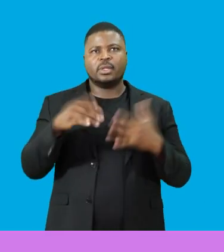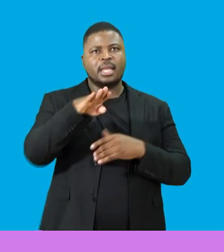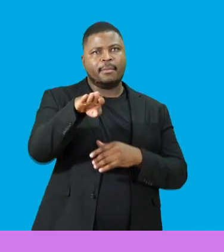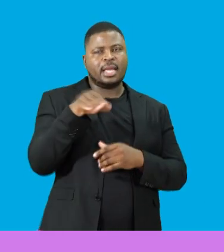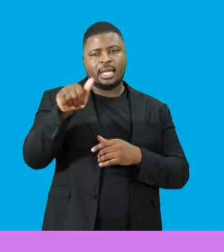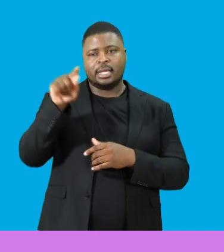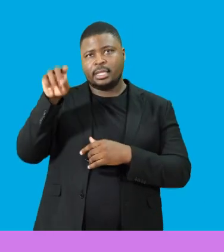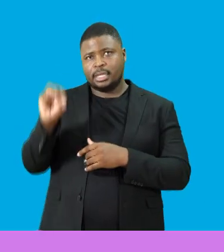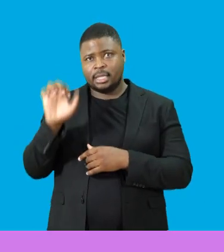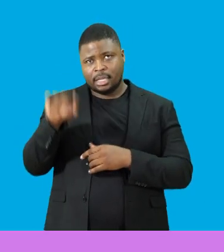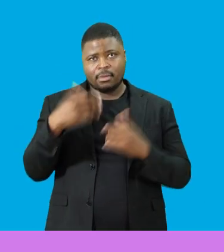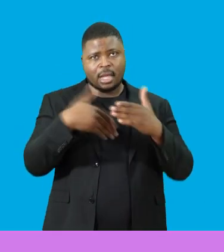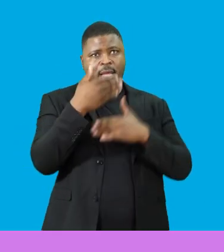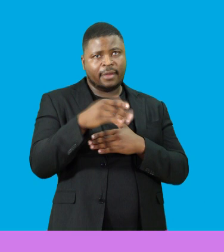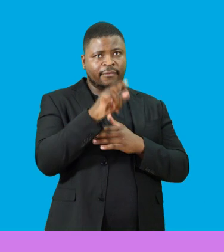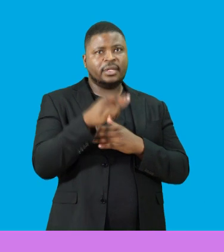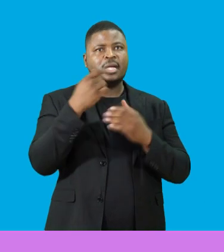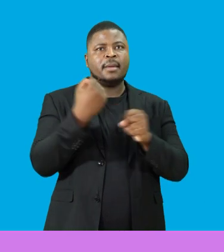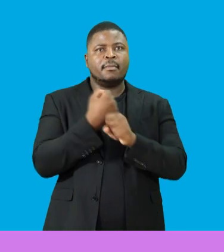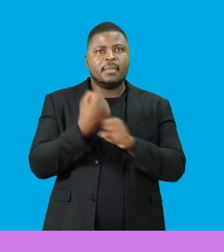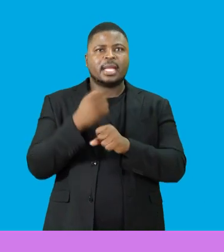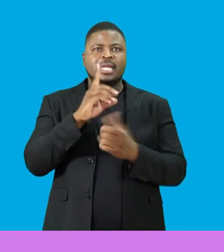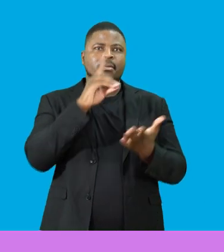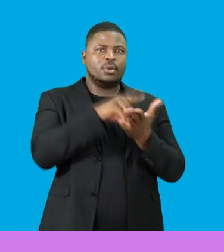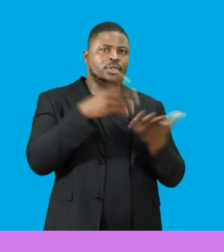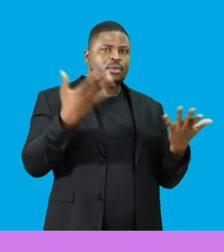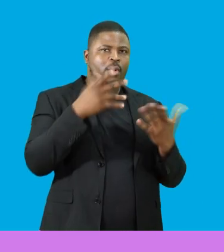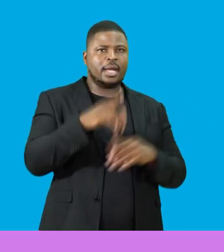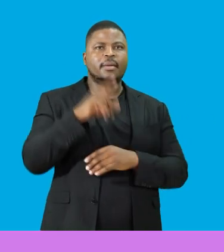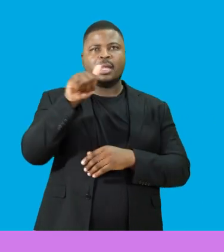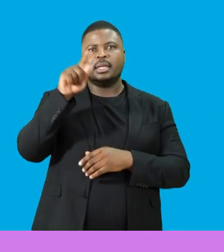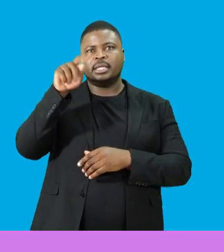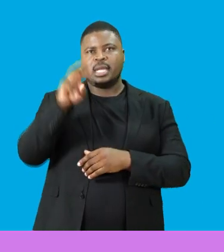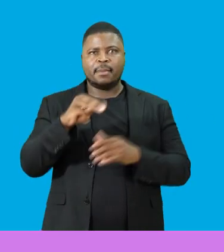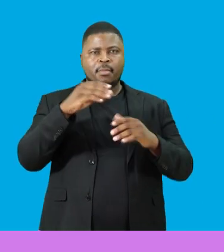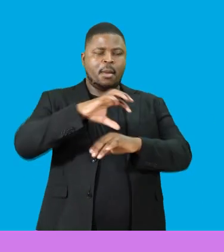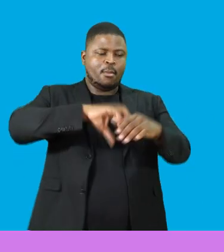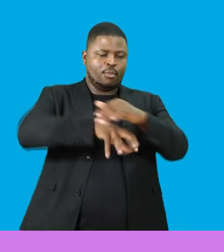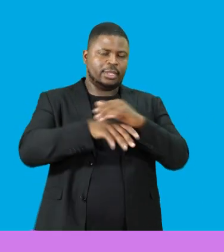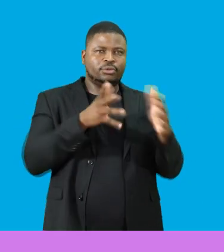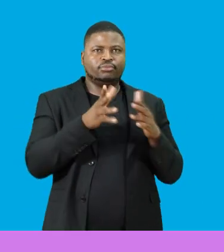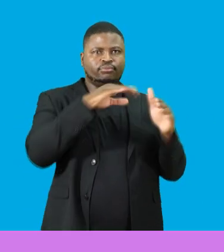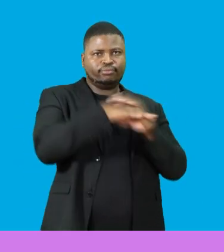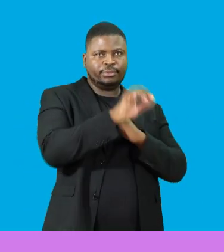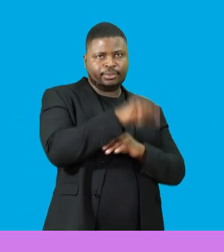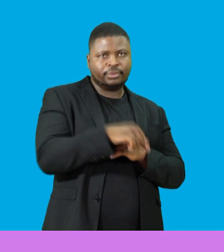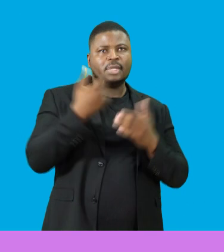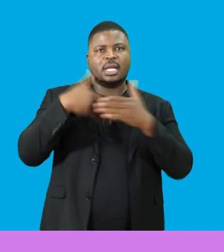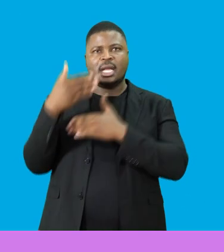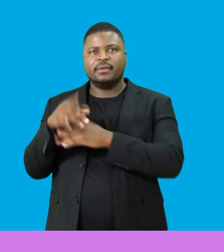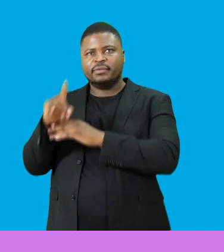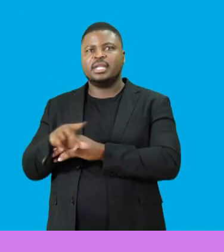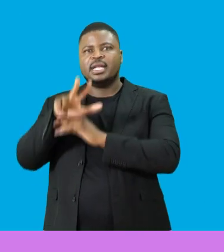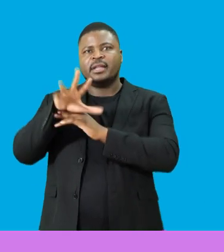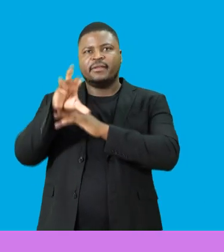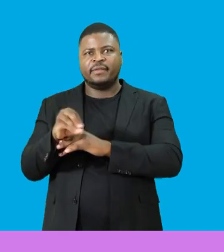of 3,000 at a branch. Then she made a withdrawal of 850 at an